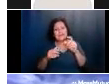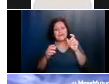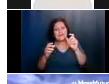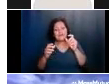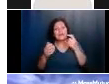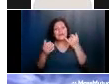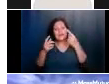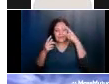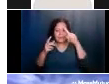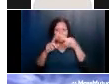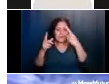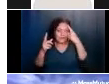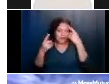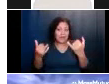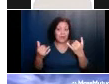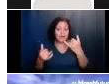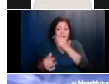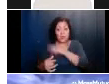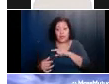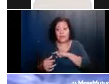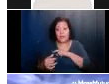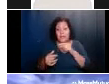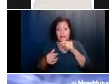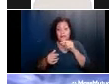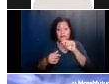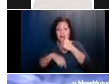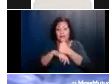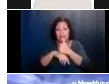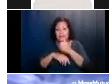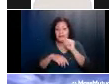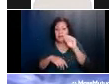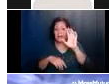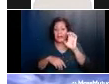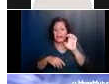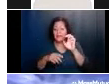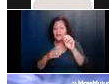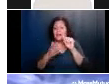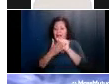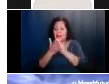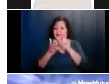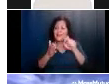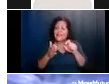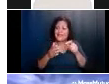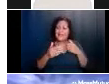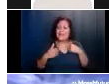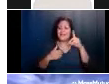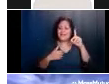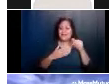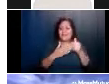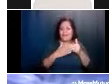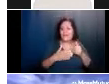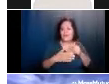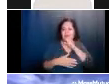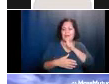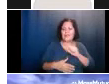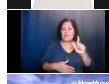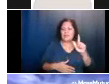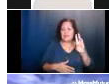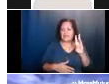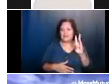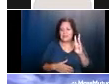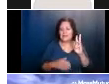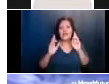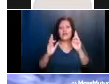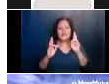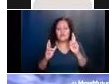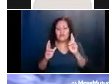been disabled or blind prior to the age of 26. And hopefully that legislation